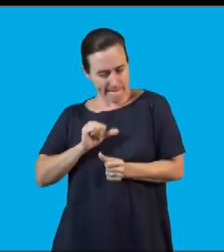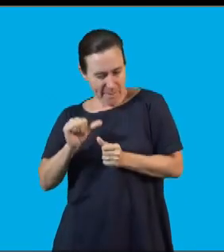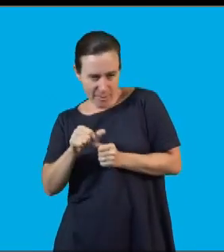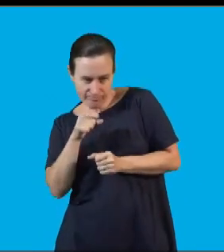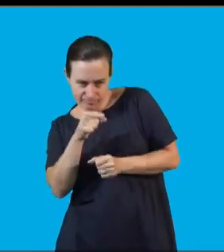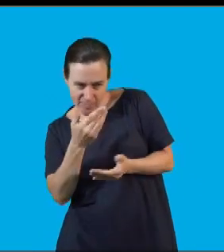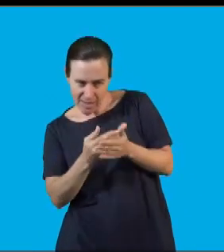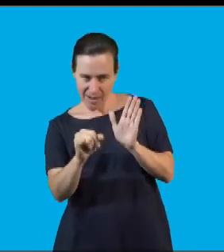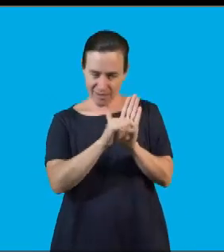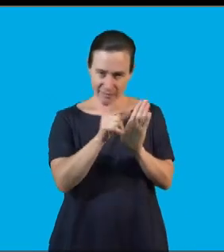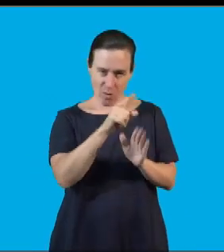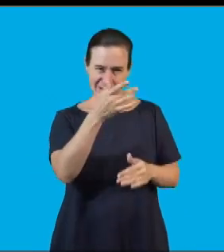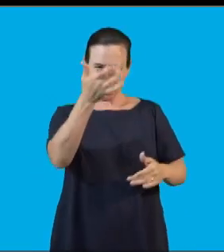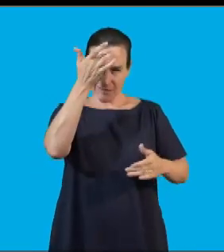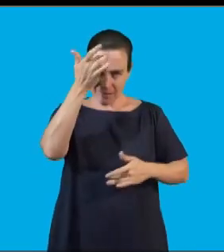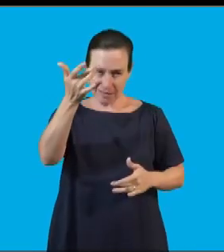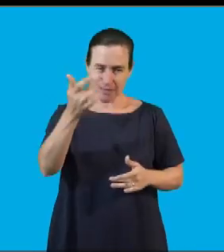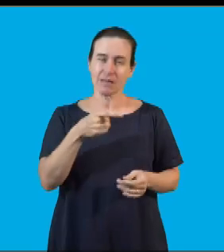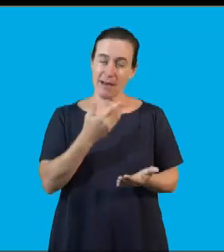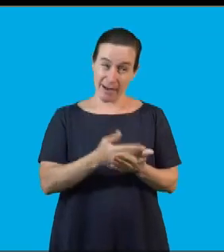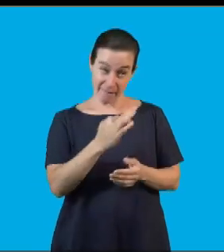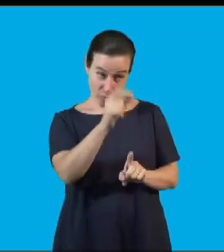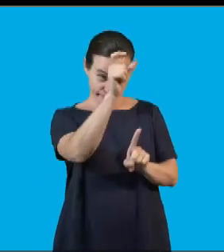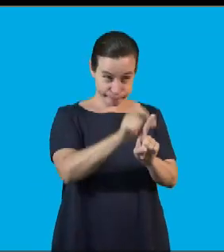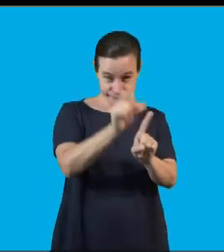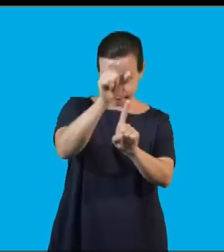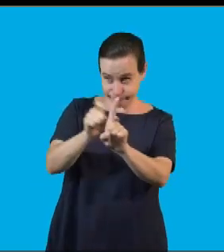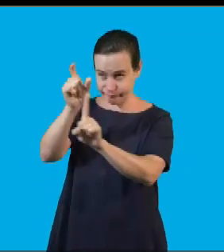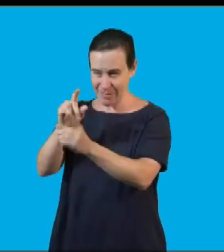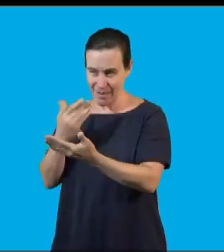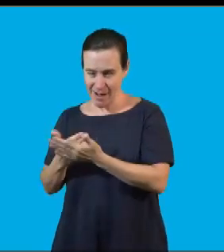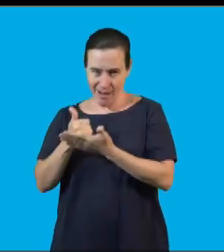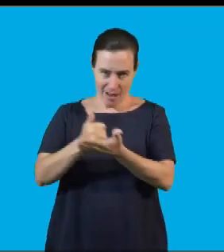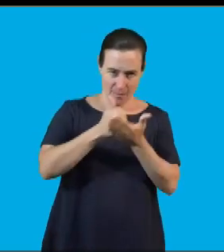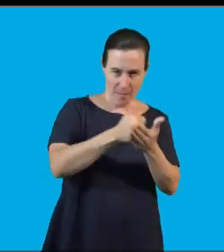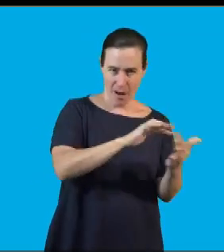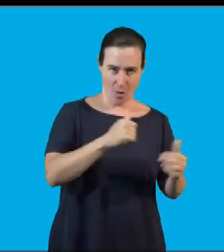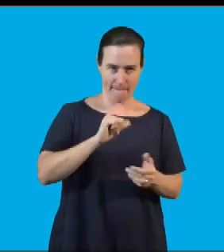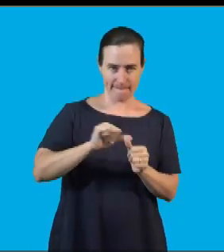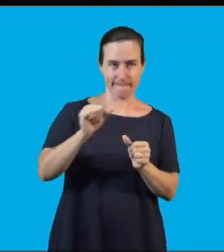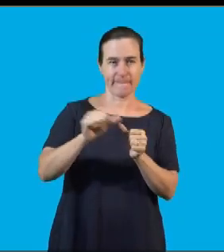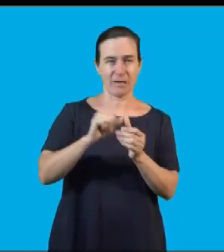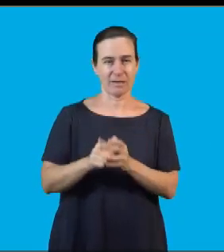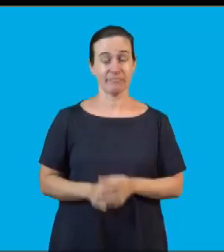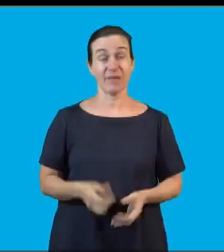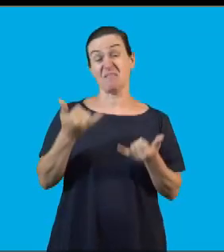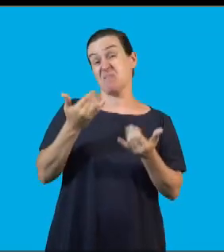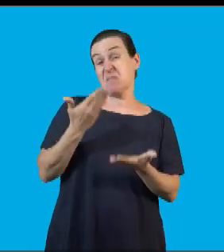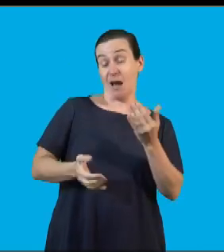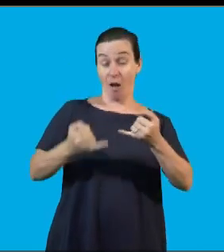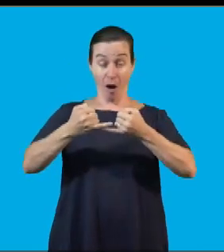personalized treatment plans. Patients can now access their medical records online, schedule